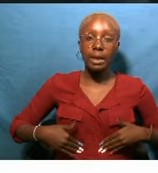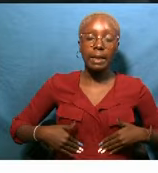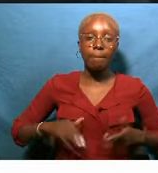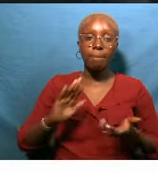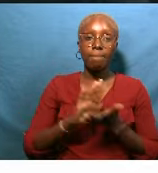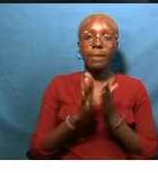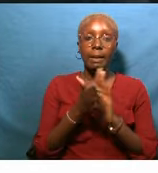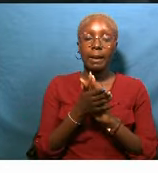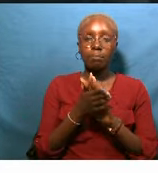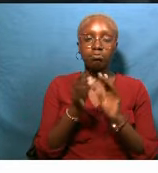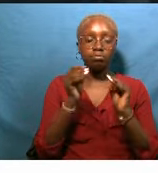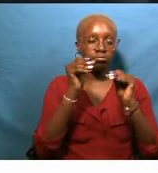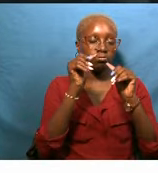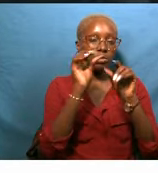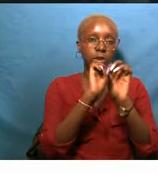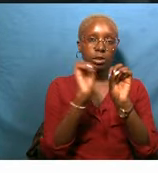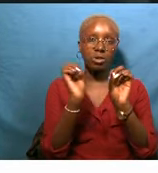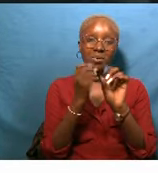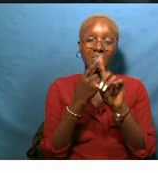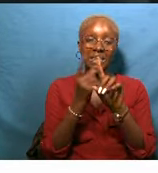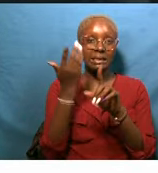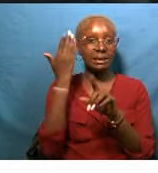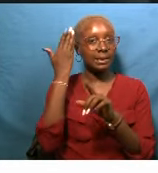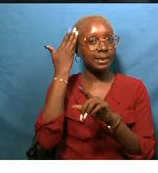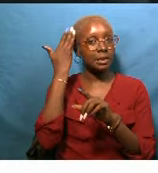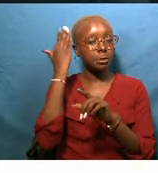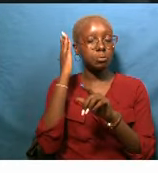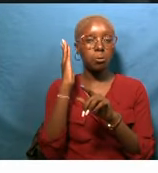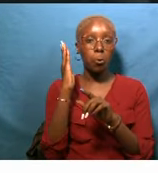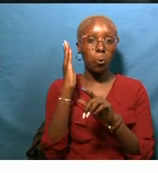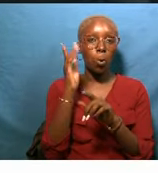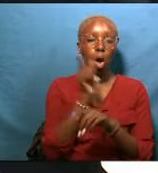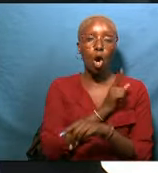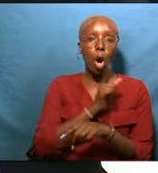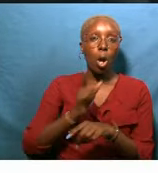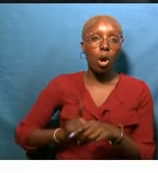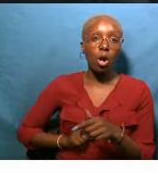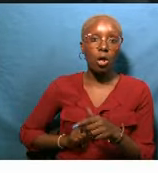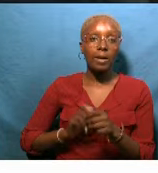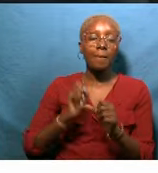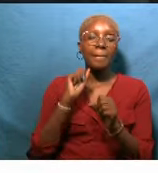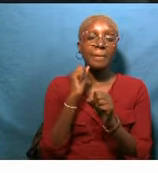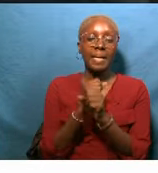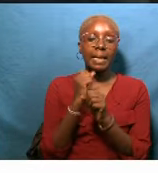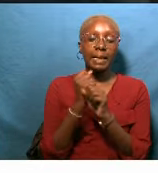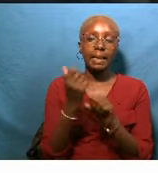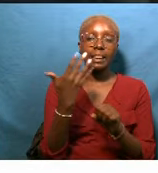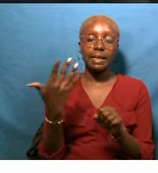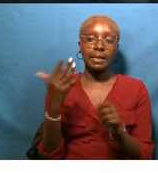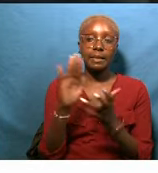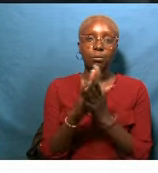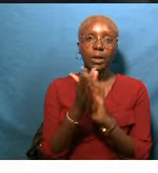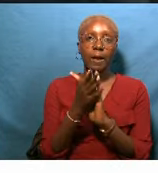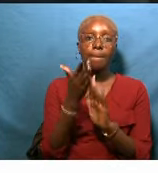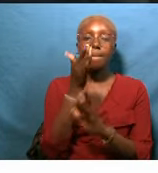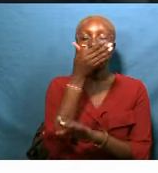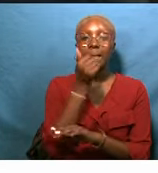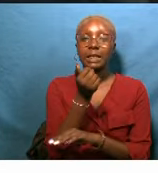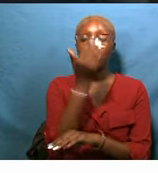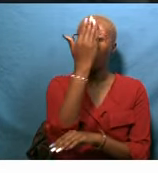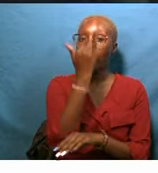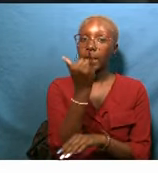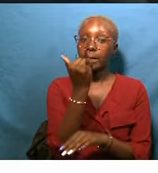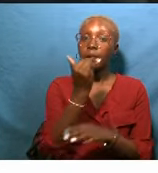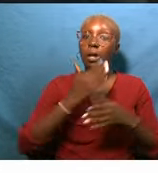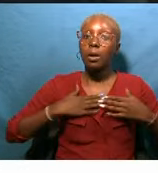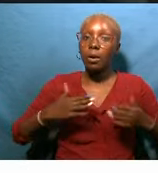better. But she didn't know the Lord has made it even more better because the body has